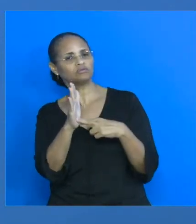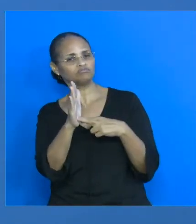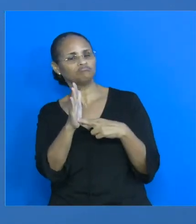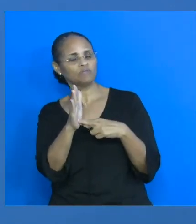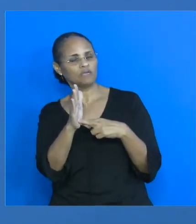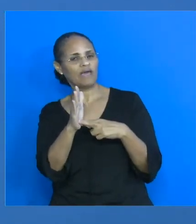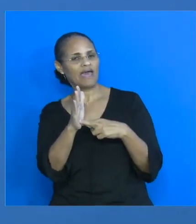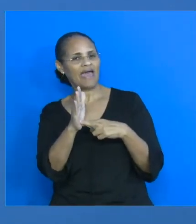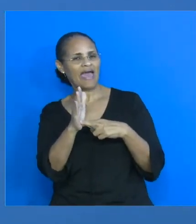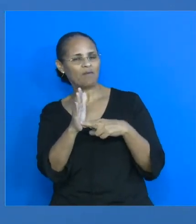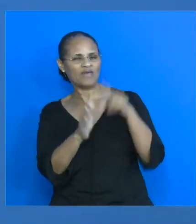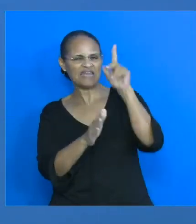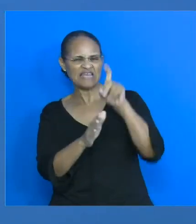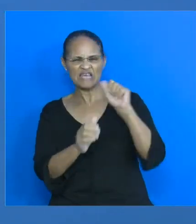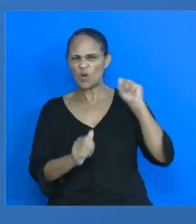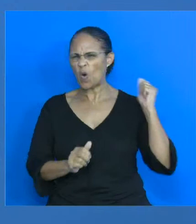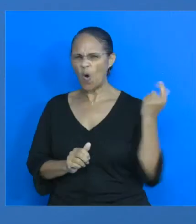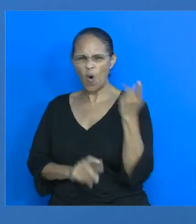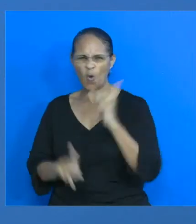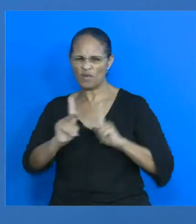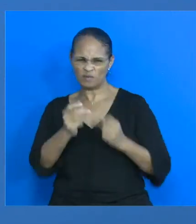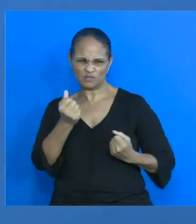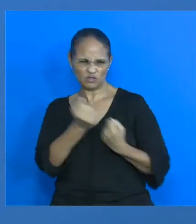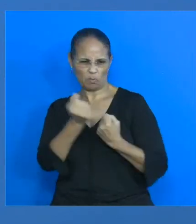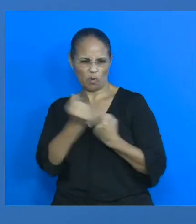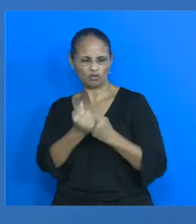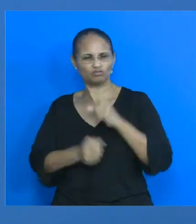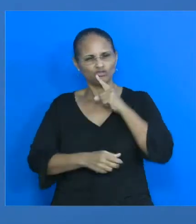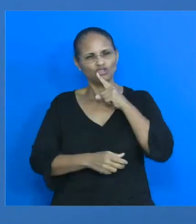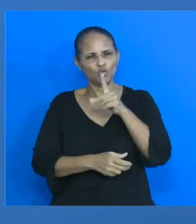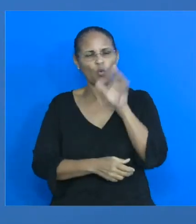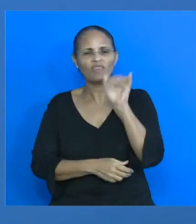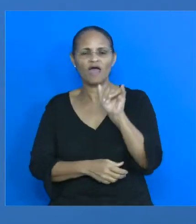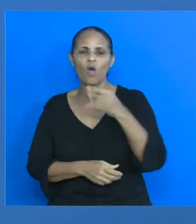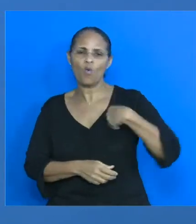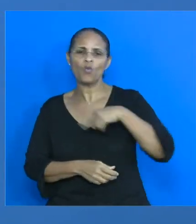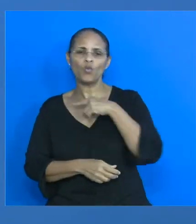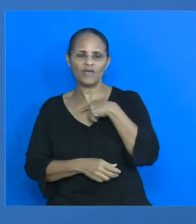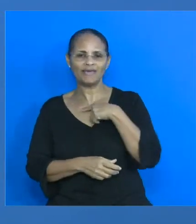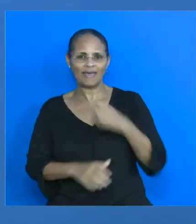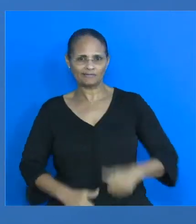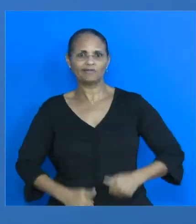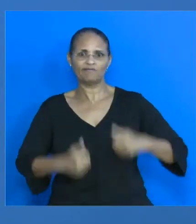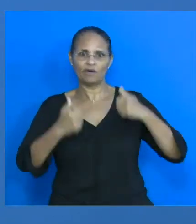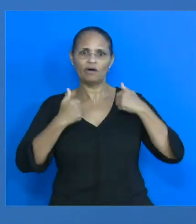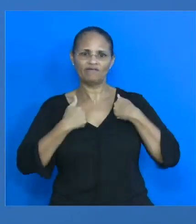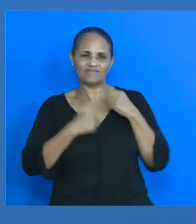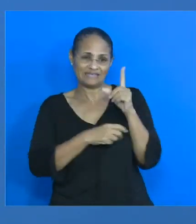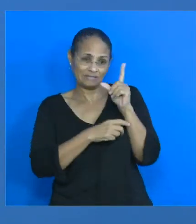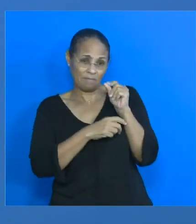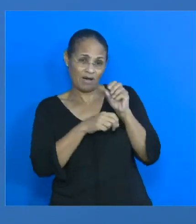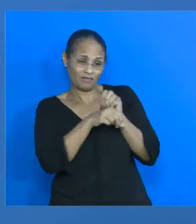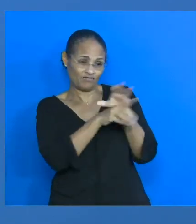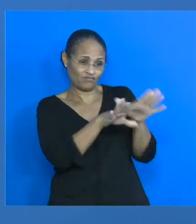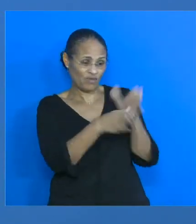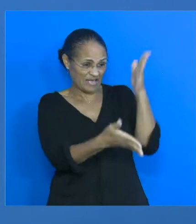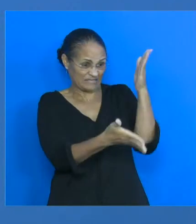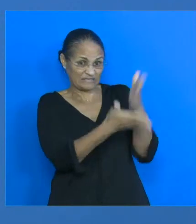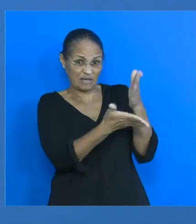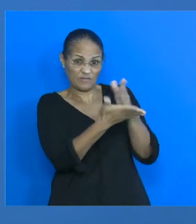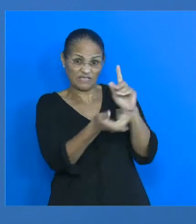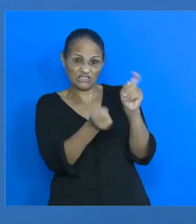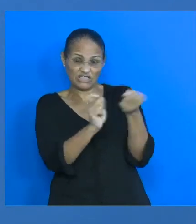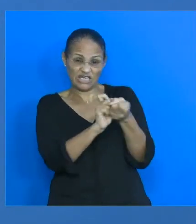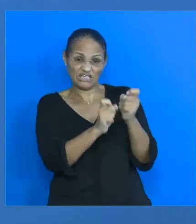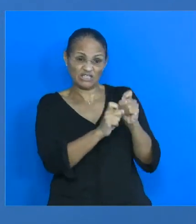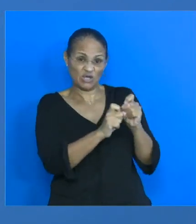need everyone in Bermuda's support to ensure that we can get through this minor outbreak, cut off any possible change in